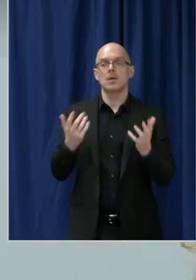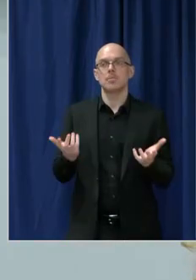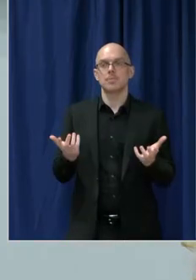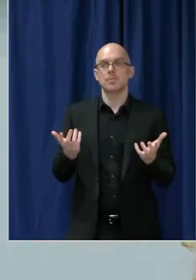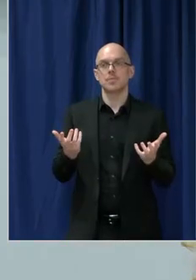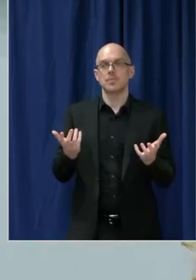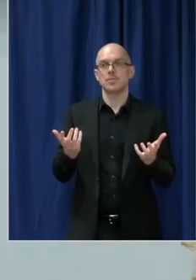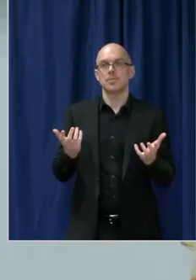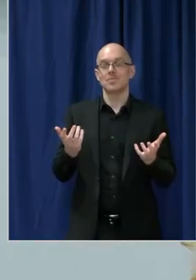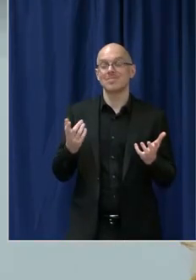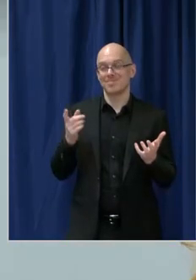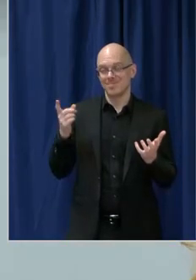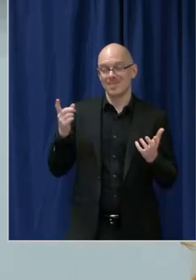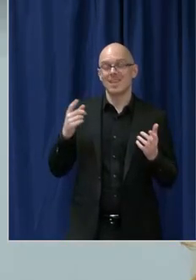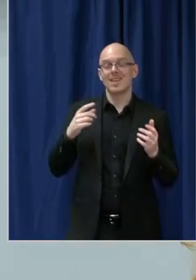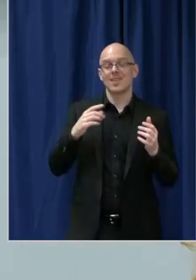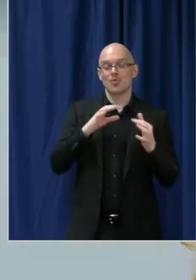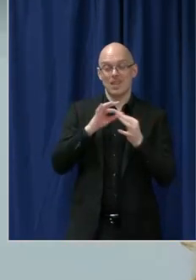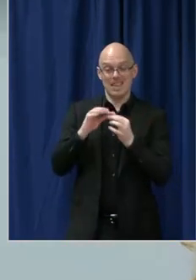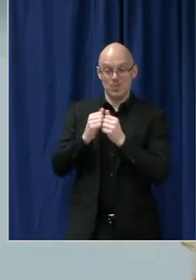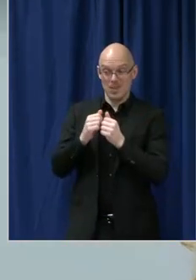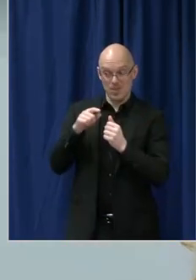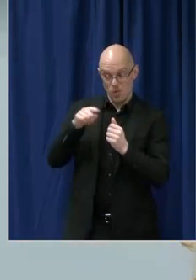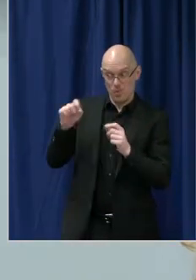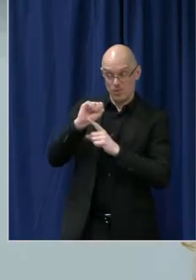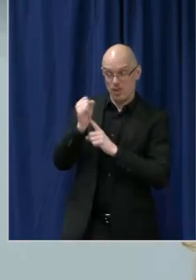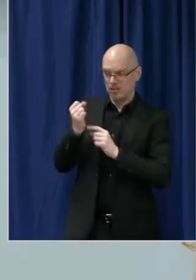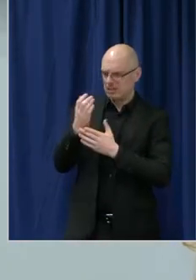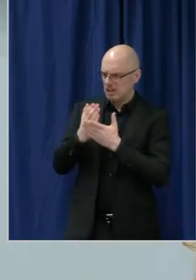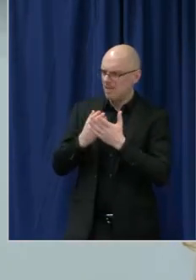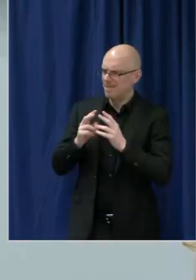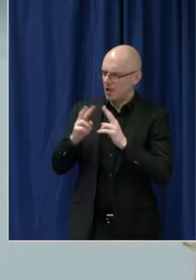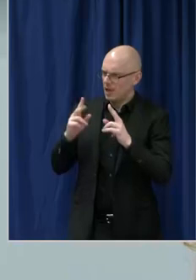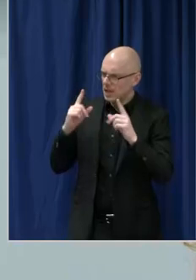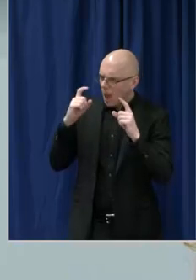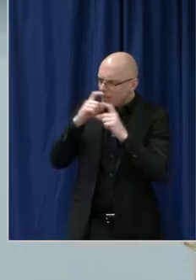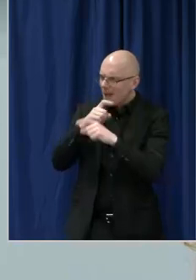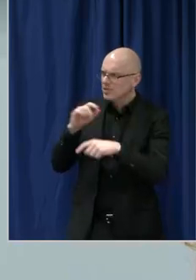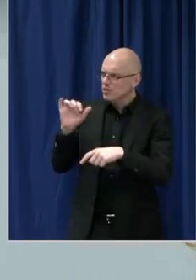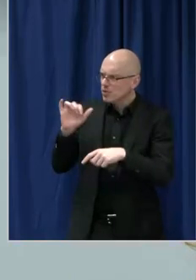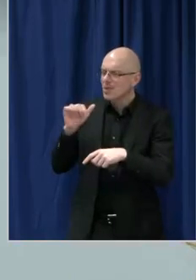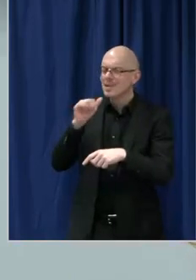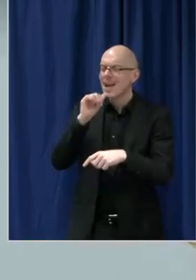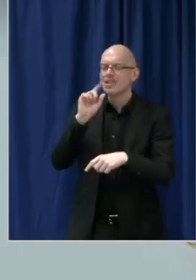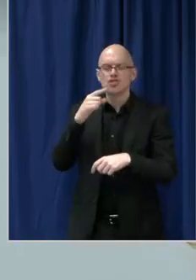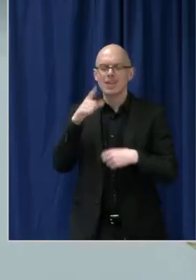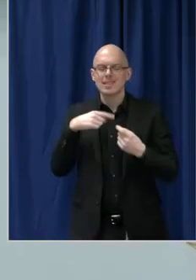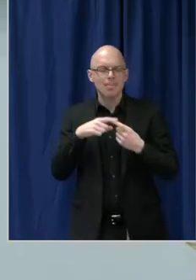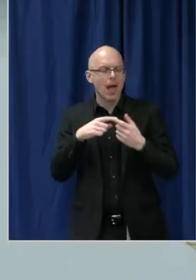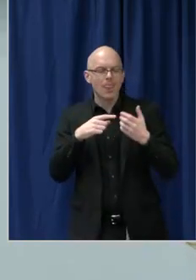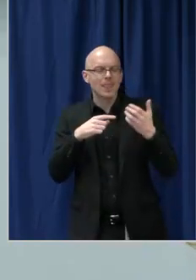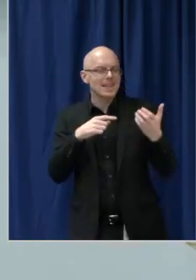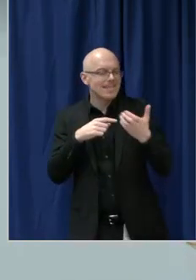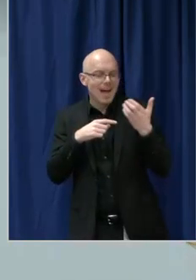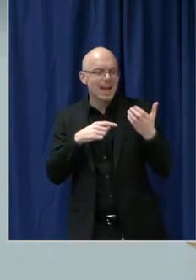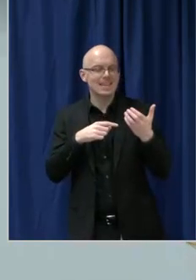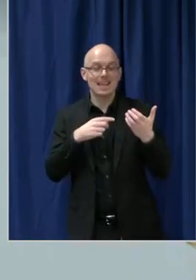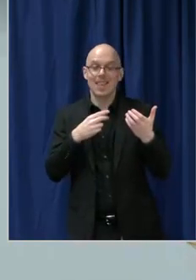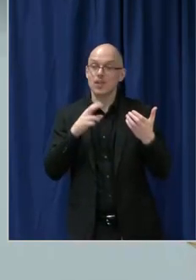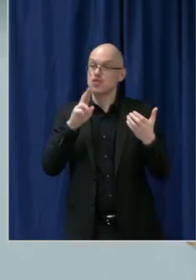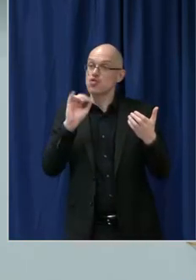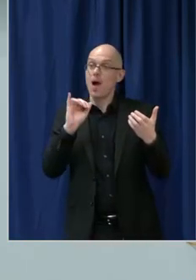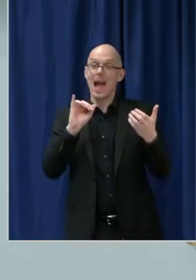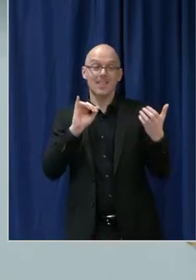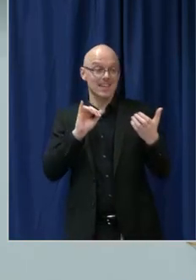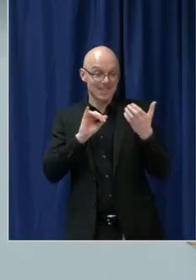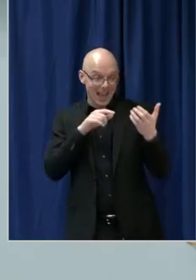relates to the complexity of the situation itself. It's not just the device itself and the user interface of the device, but then also